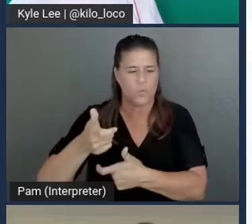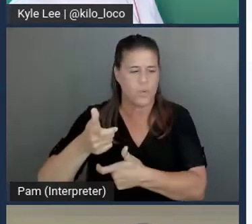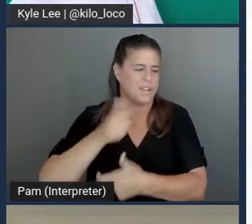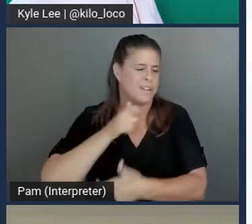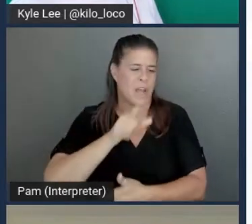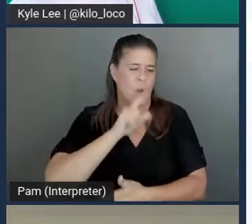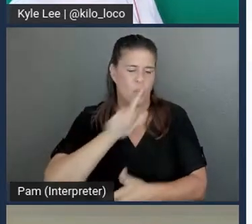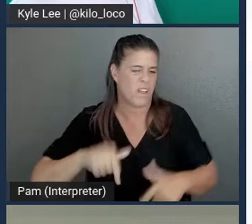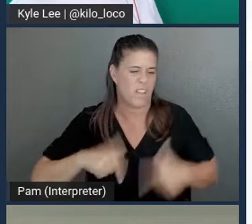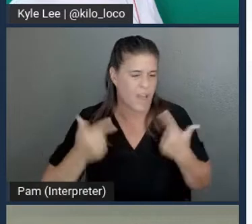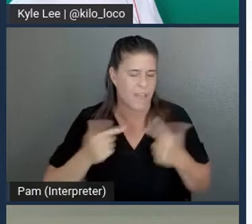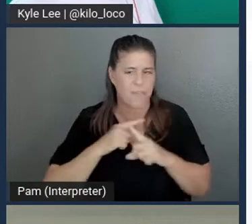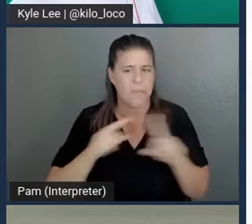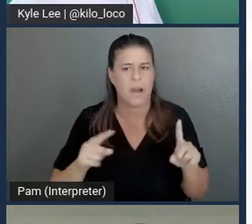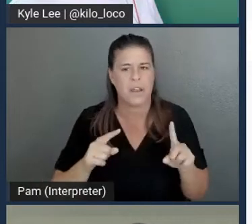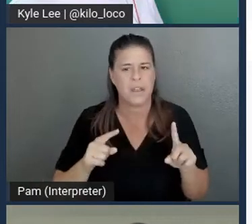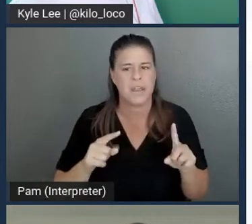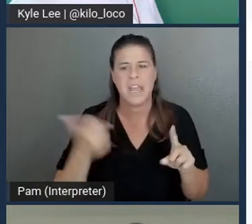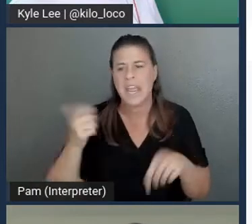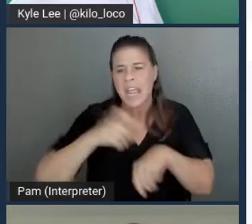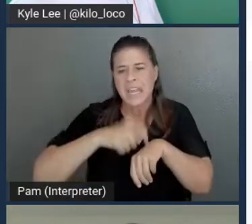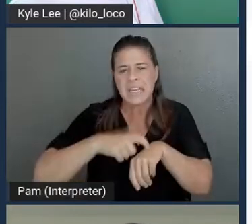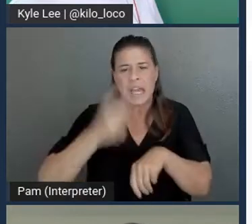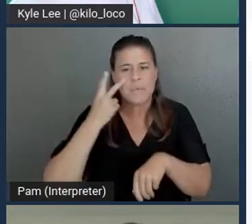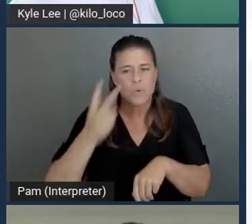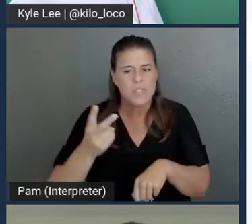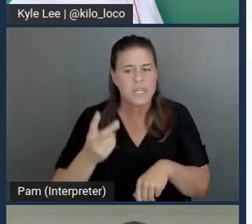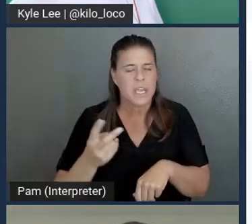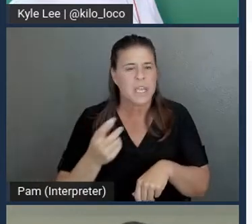TV has this, like, anytime you see one